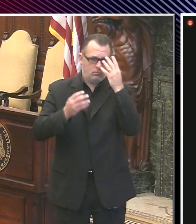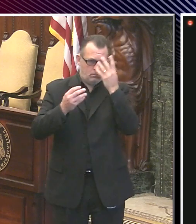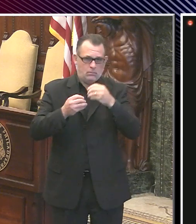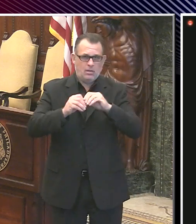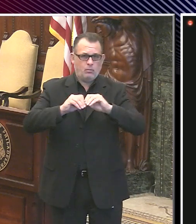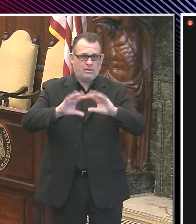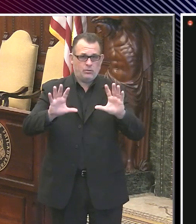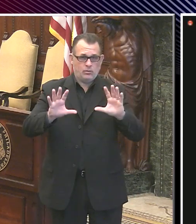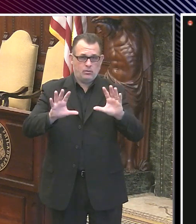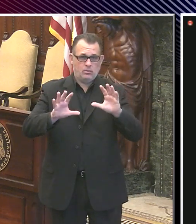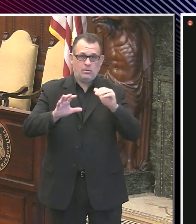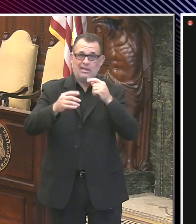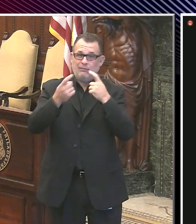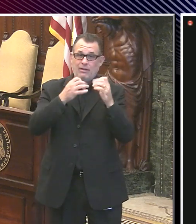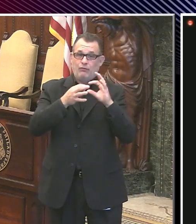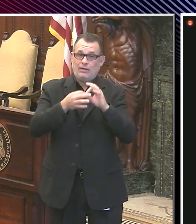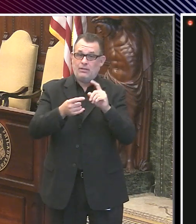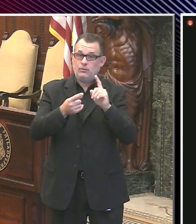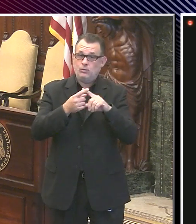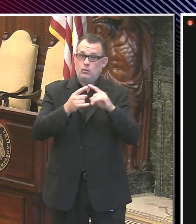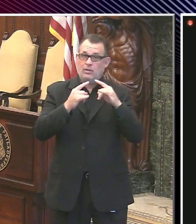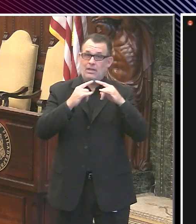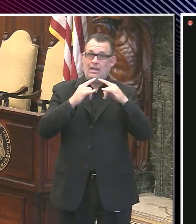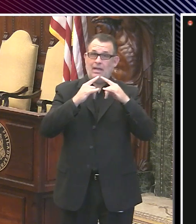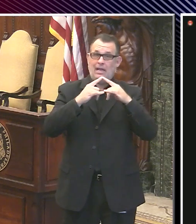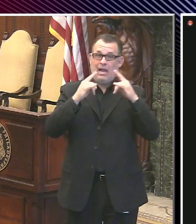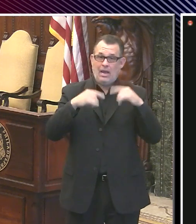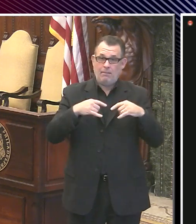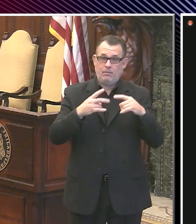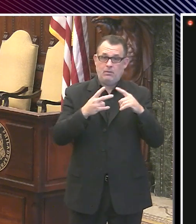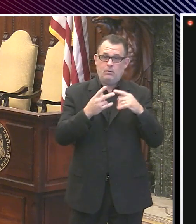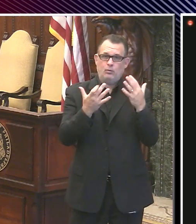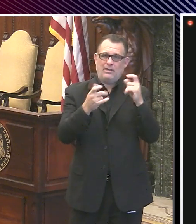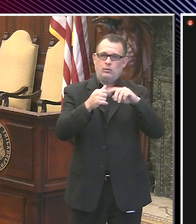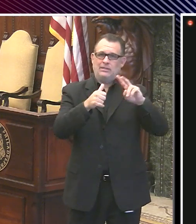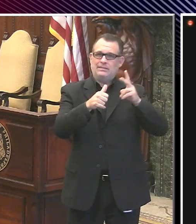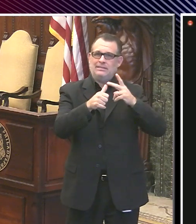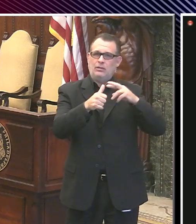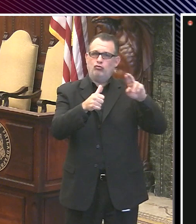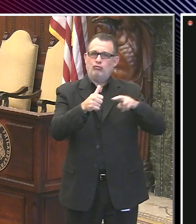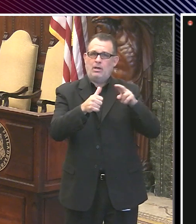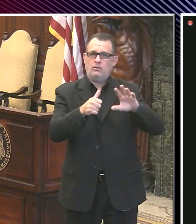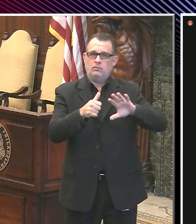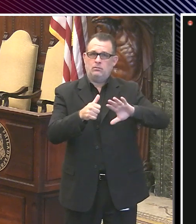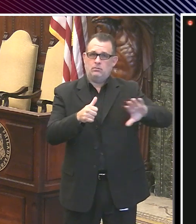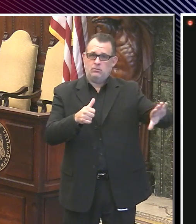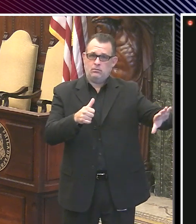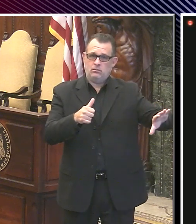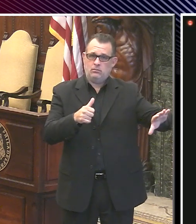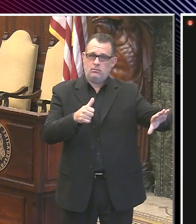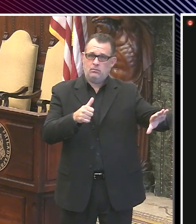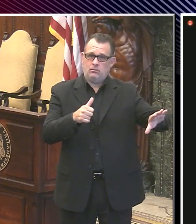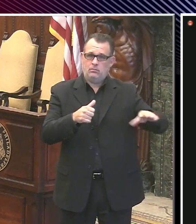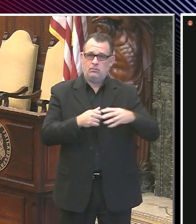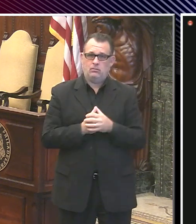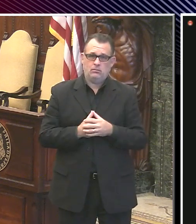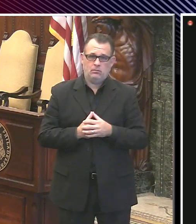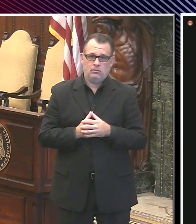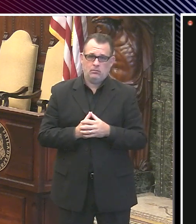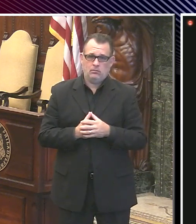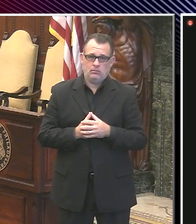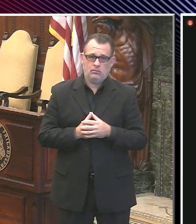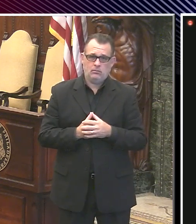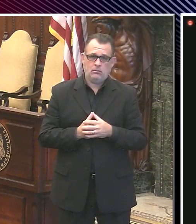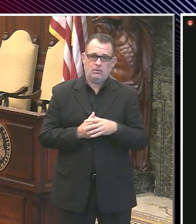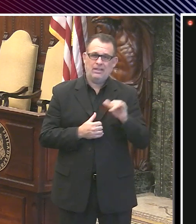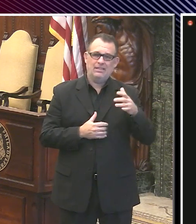any questions related to the encampment? Do we have to wait till the second round since we're waiting on the judge? That is somewhat COVID related, but